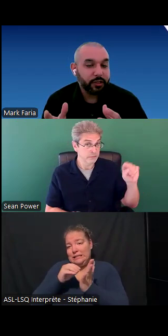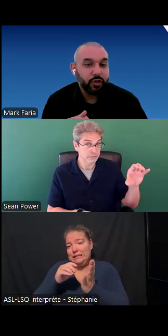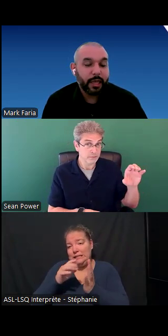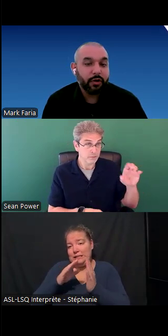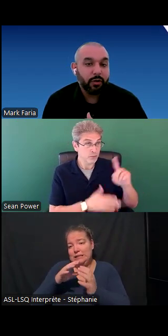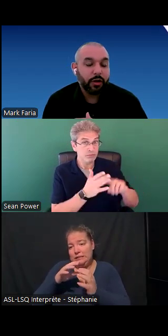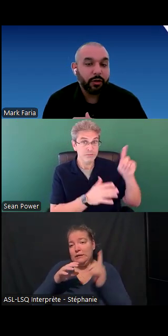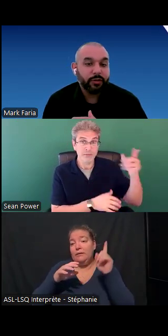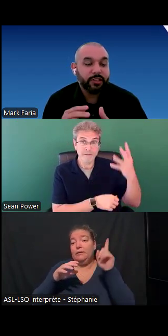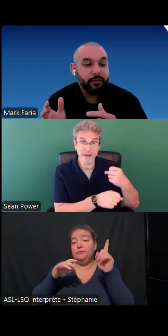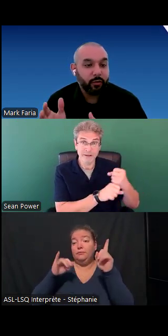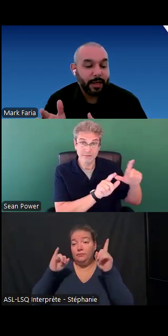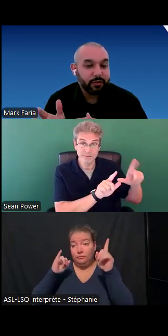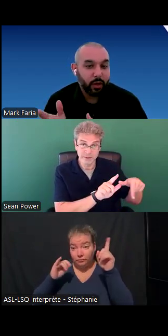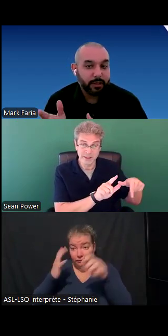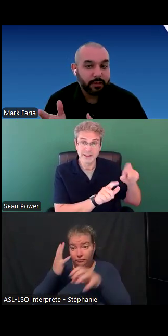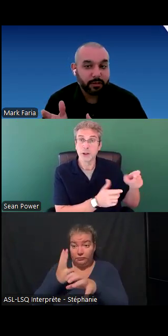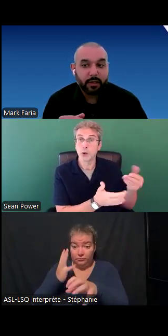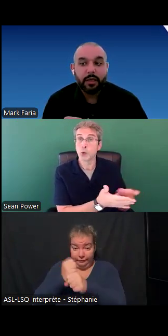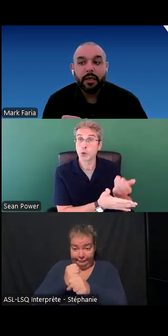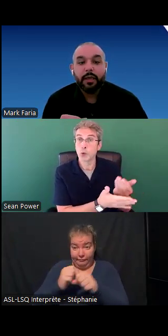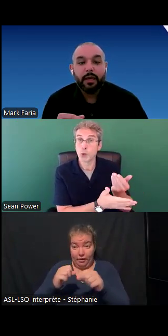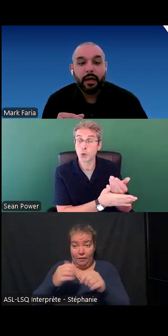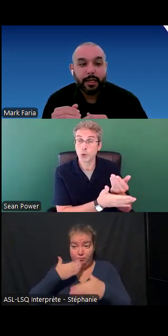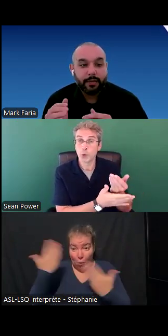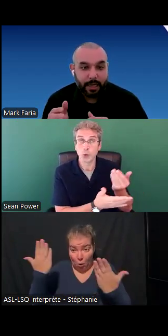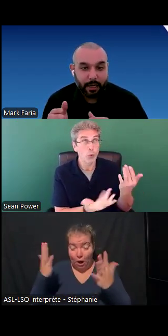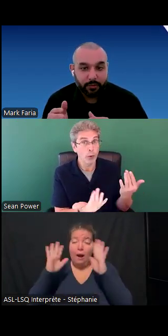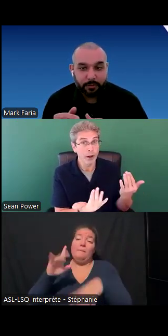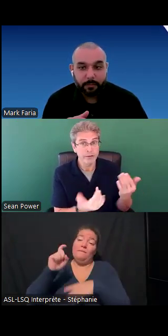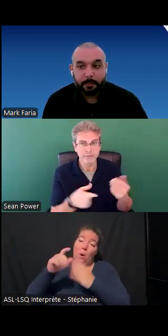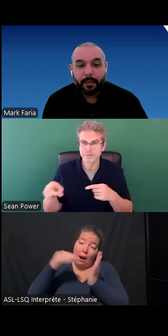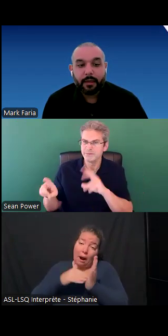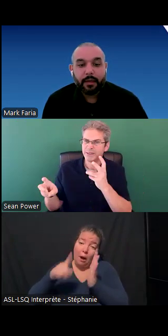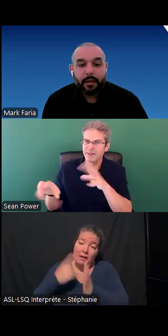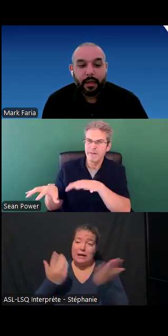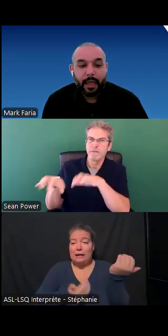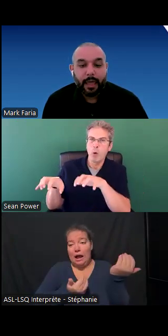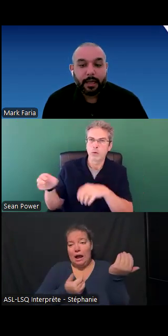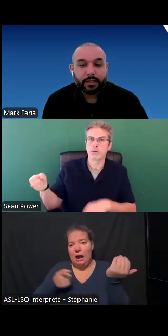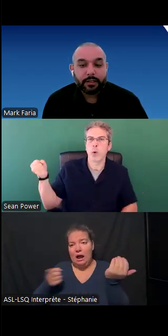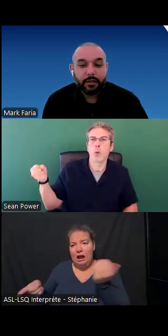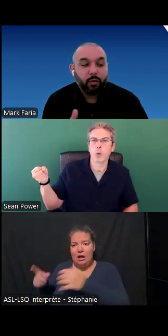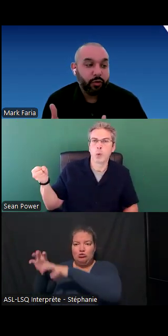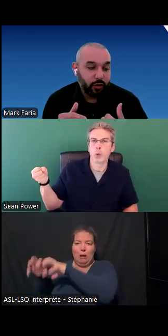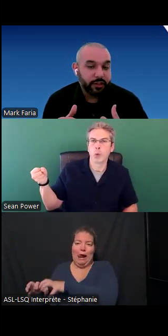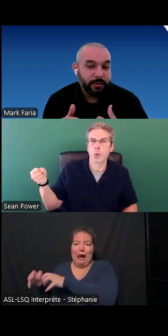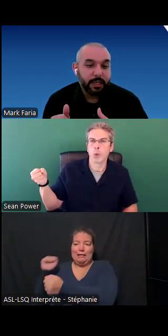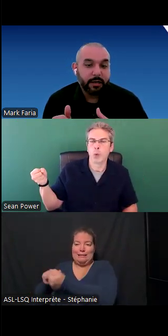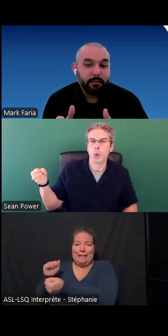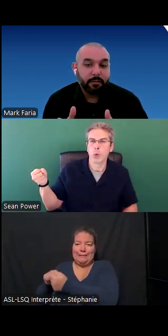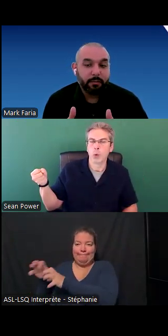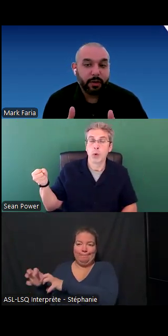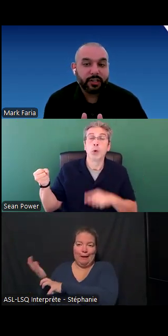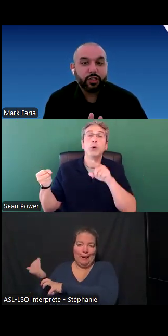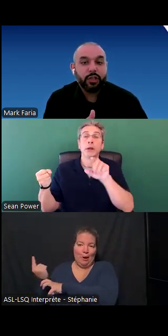frozen, so you can no longer receive grants or bonds in the account, and withdrawals can be